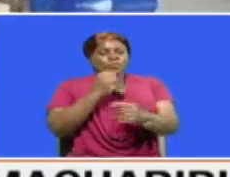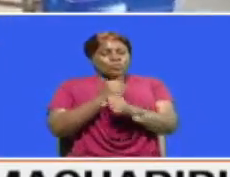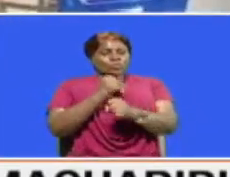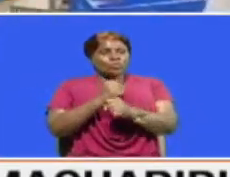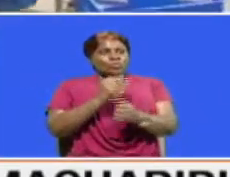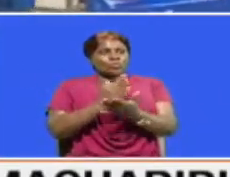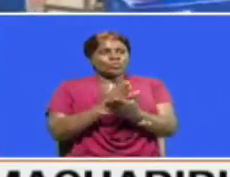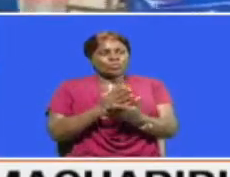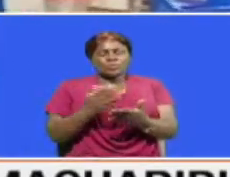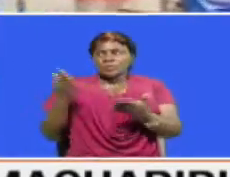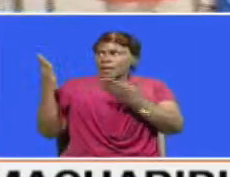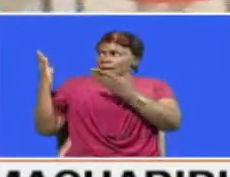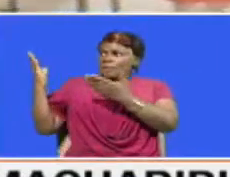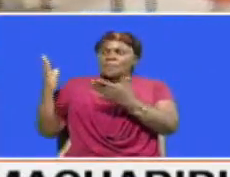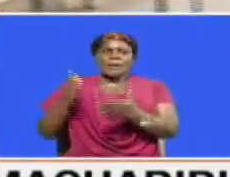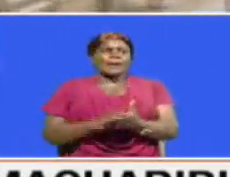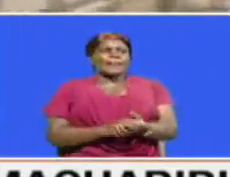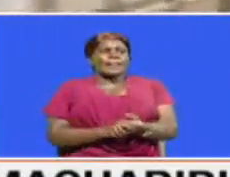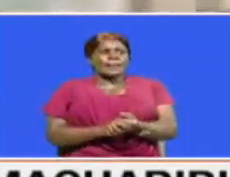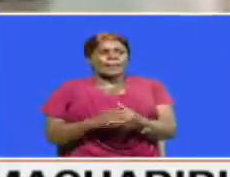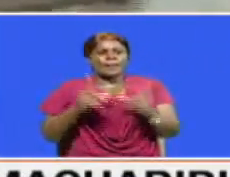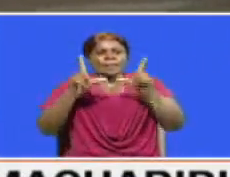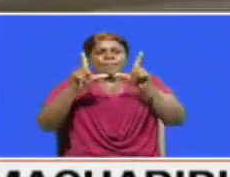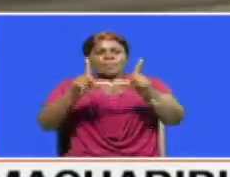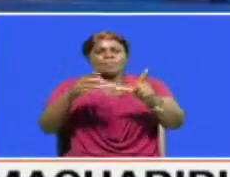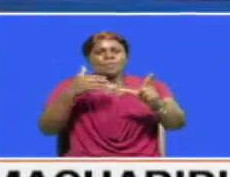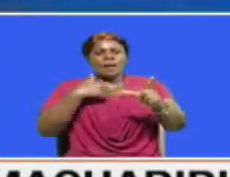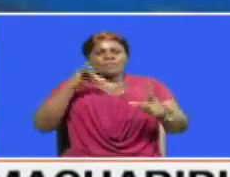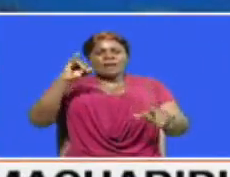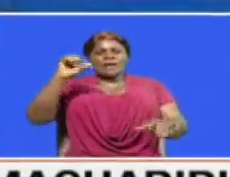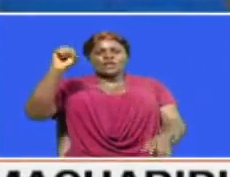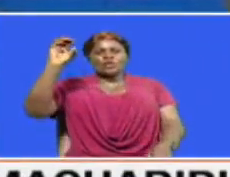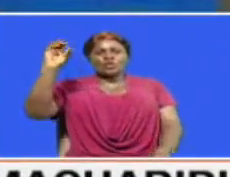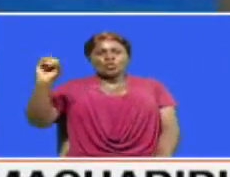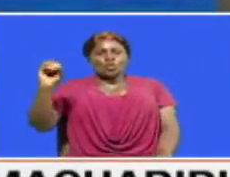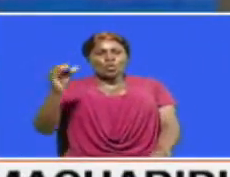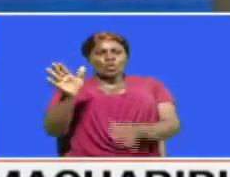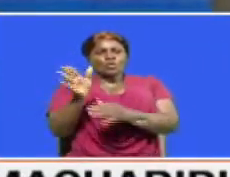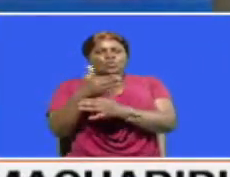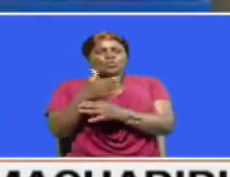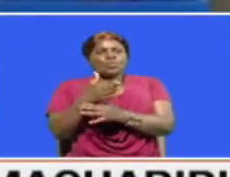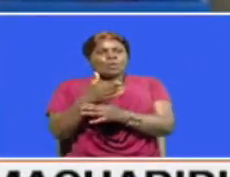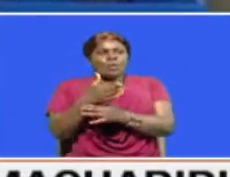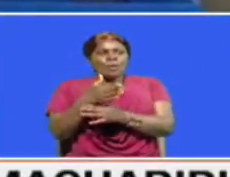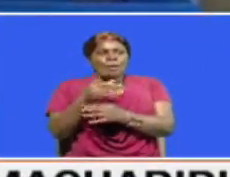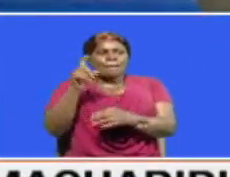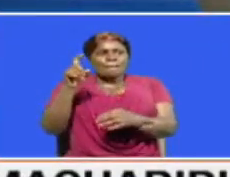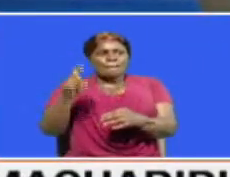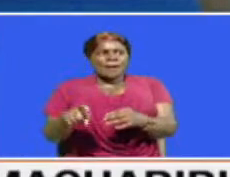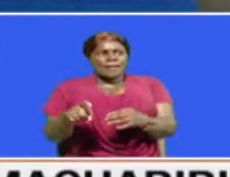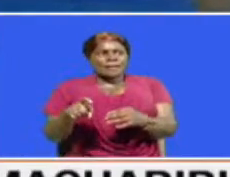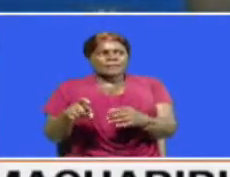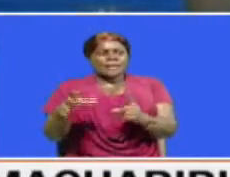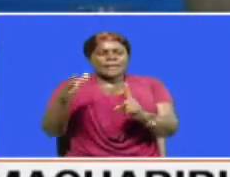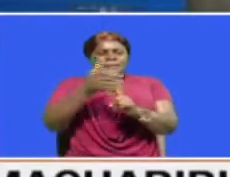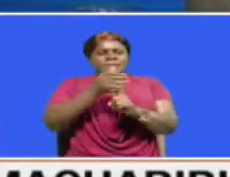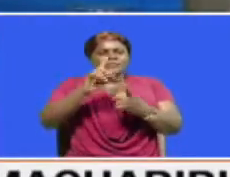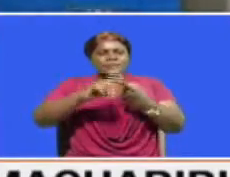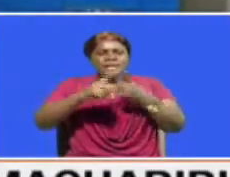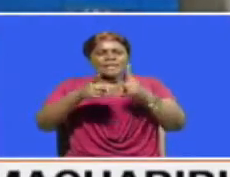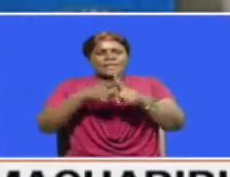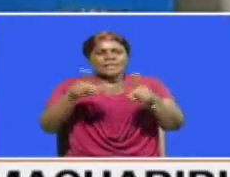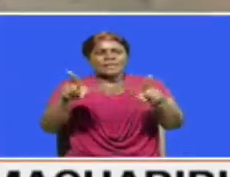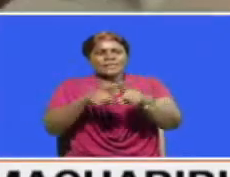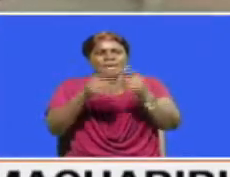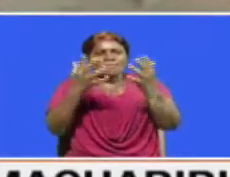working. Kwenye kiwanda hiki kilichotuzwa cheti cha viwango vya kimataifa, samaki wafikapo ni sharti waafikie viwango hitajika,